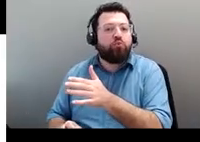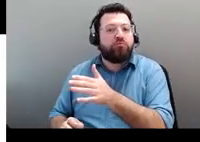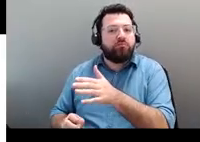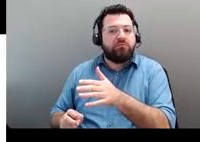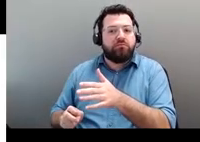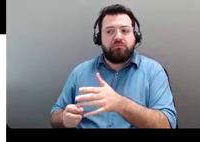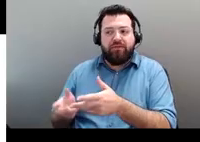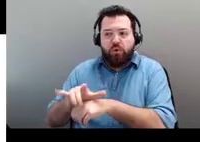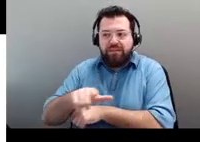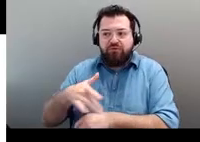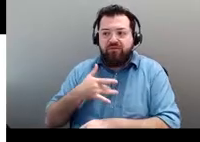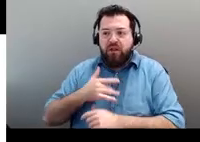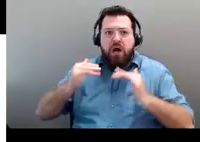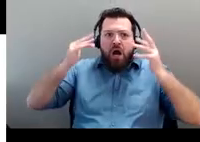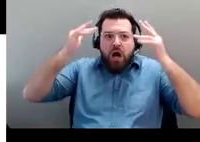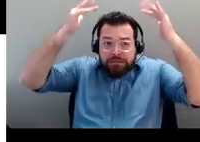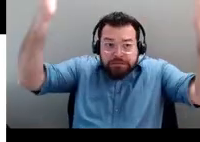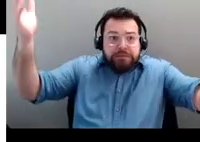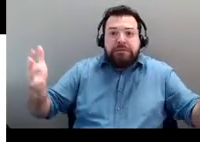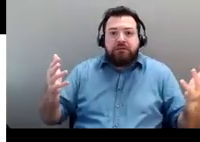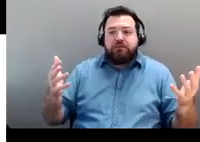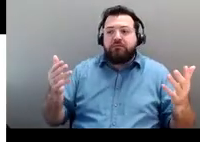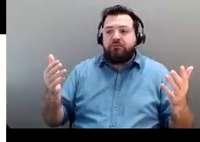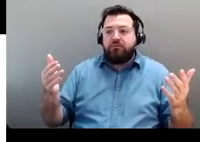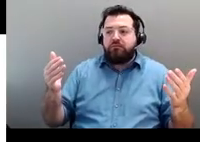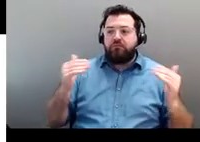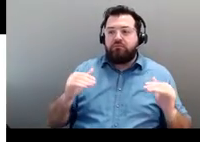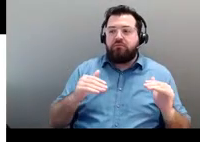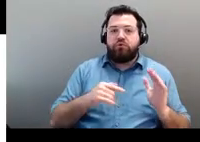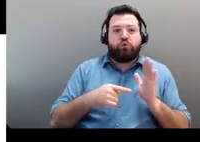Algorithms that show them what confirms, not what challenges.